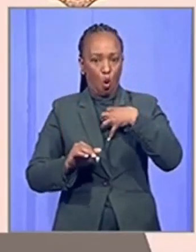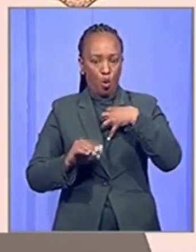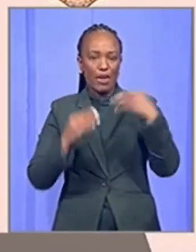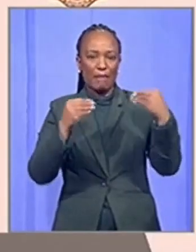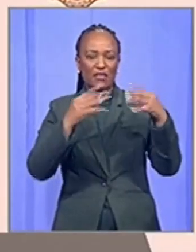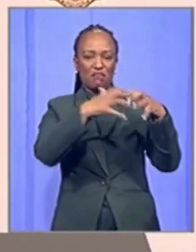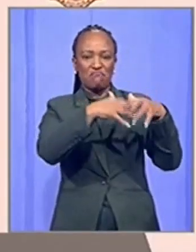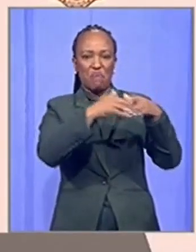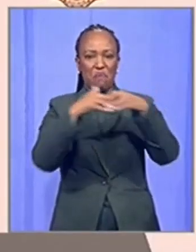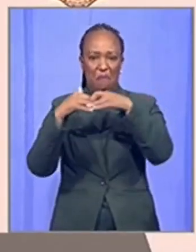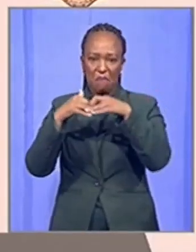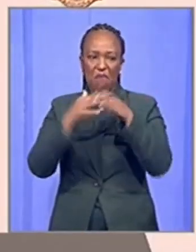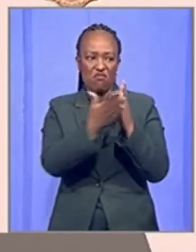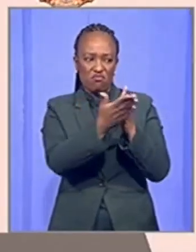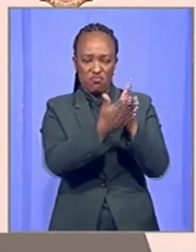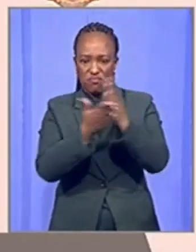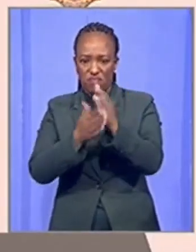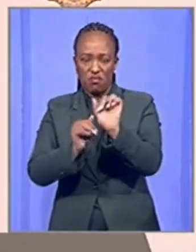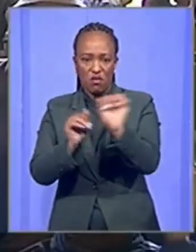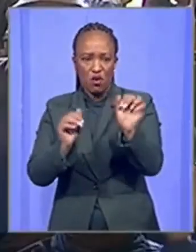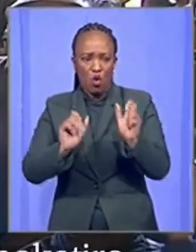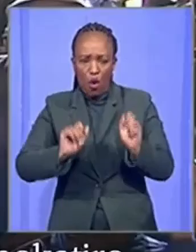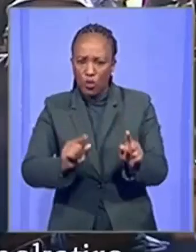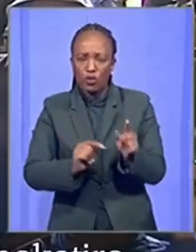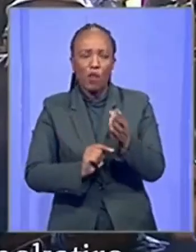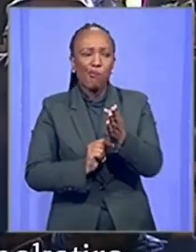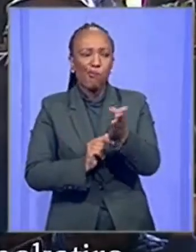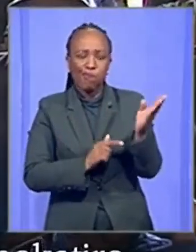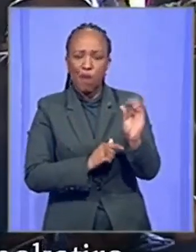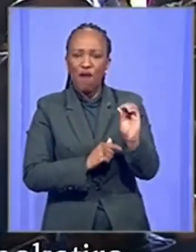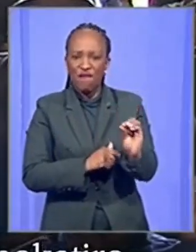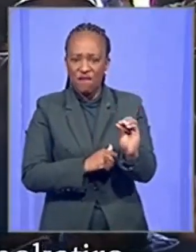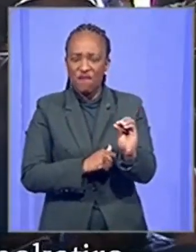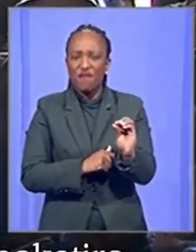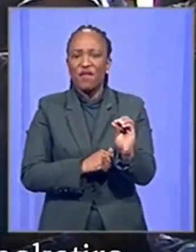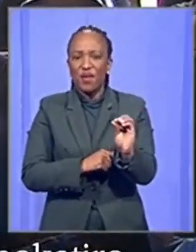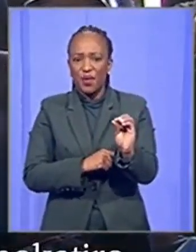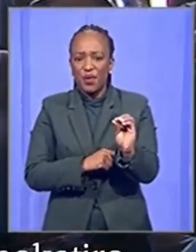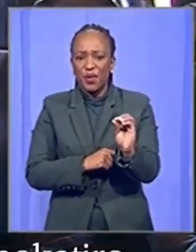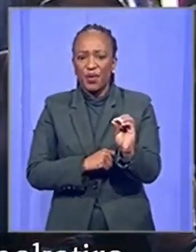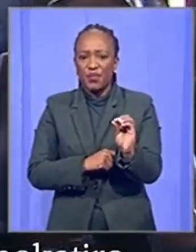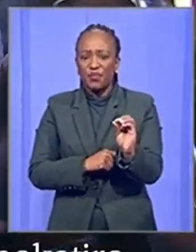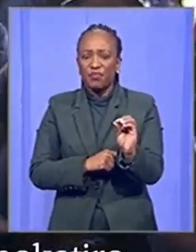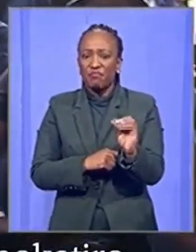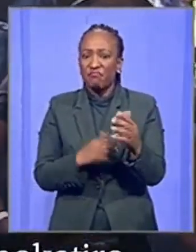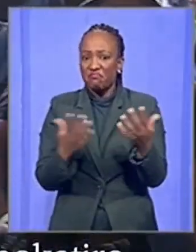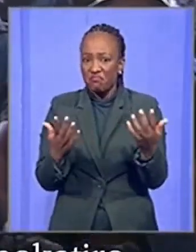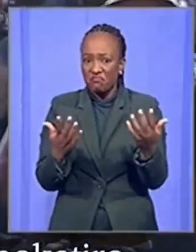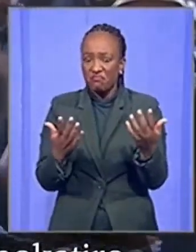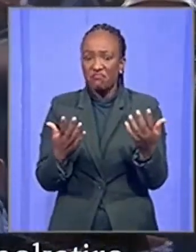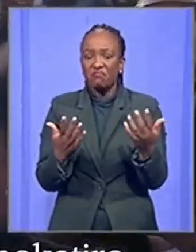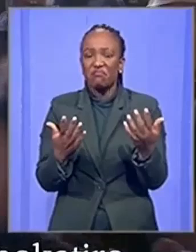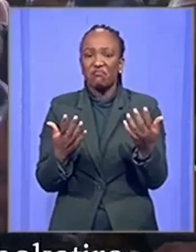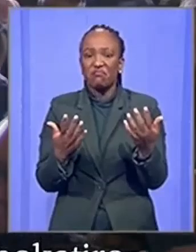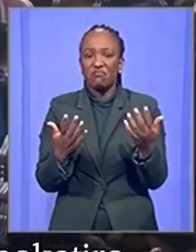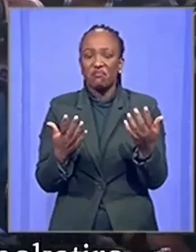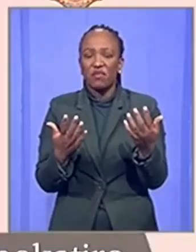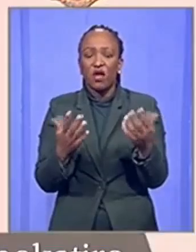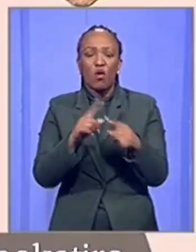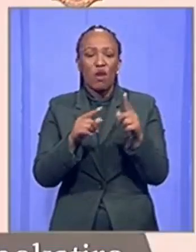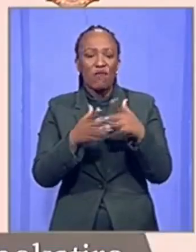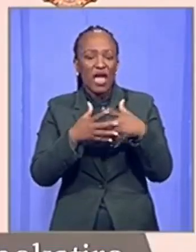at business opportunities that are there. If you've got a concept, put that concept on